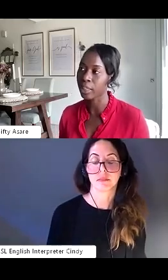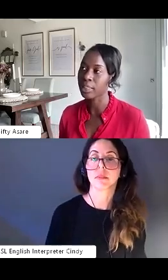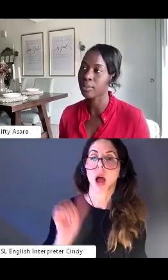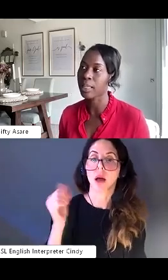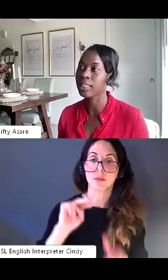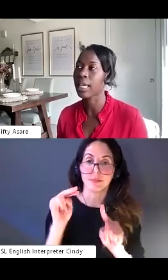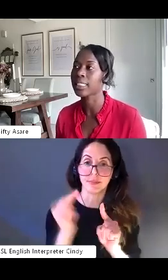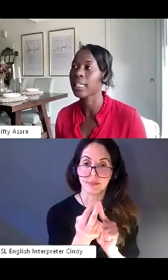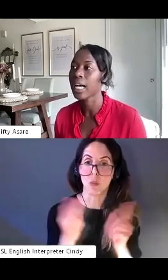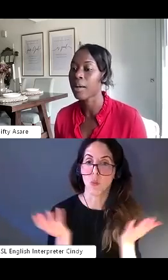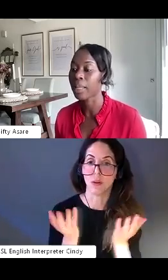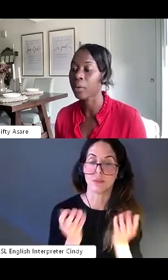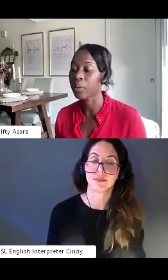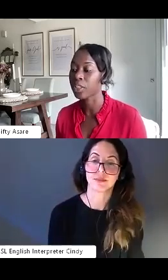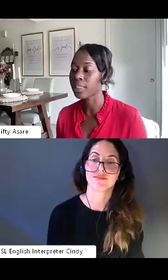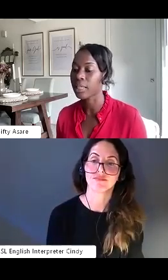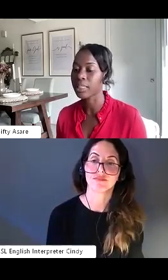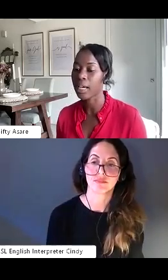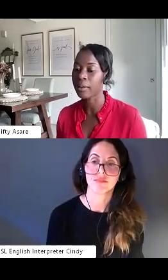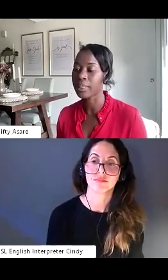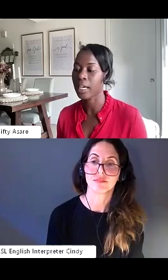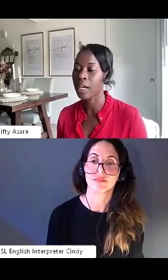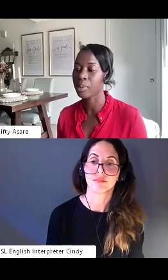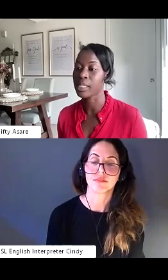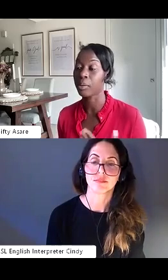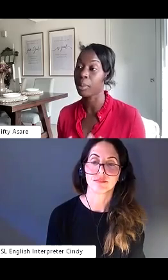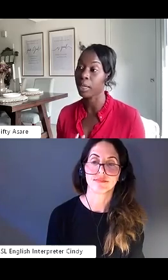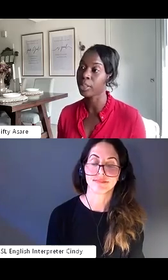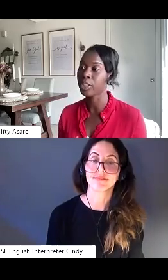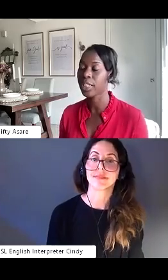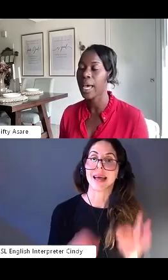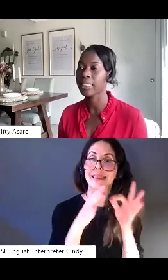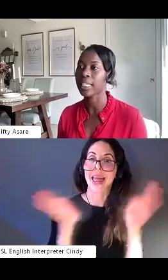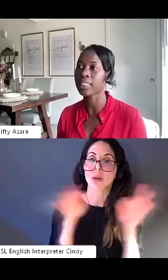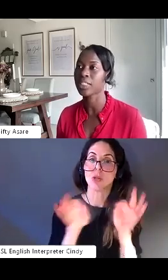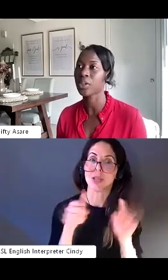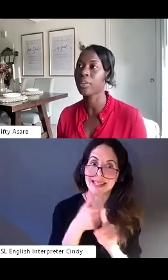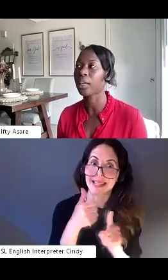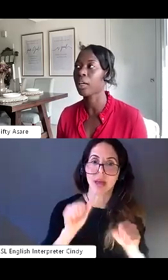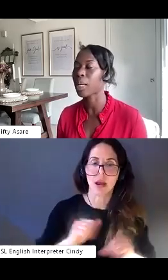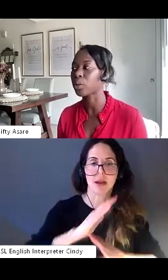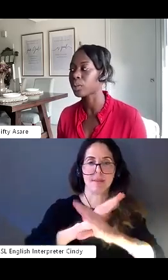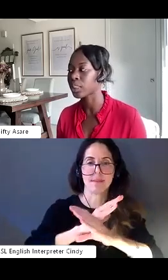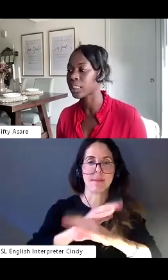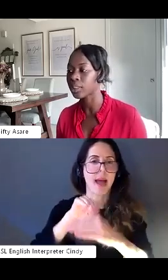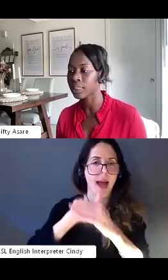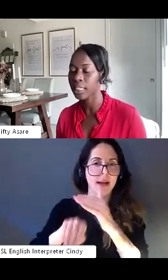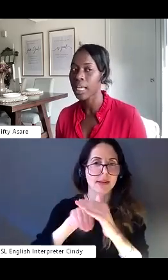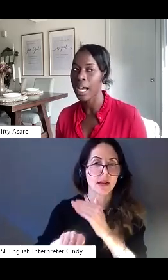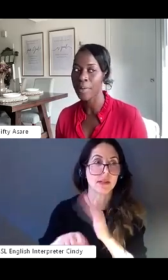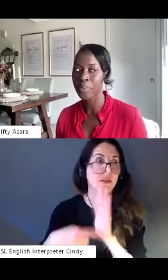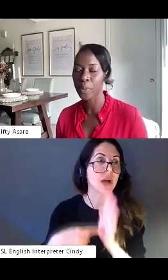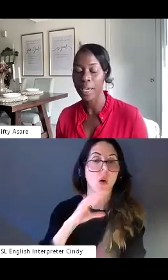worth noting as well is that language can sometimes present barriers to access. And so thinking about older